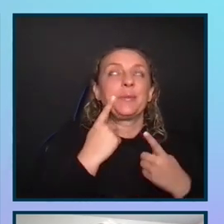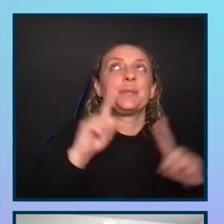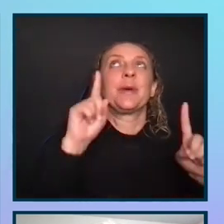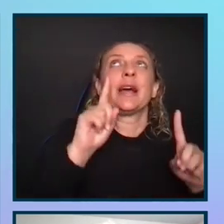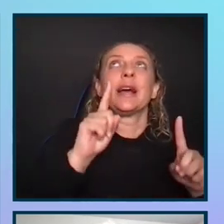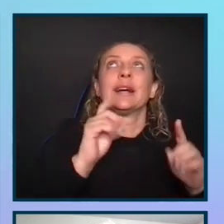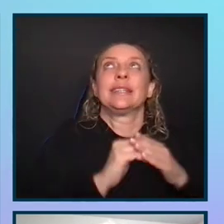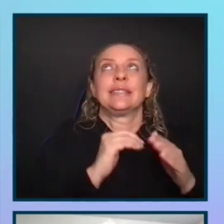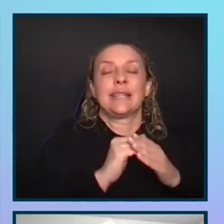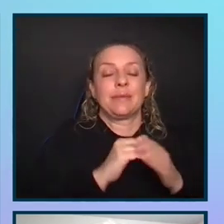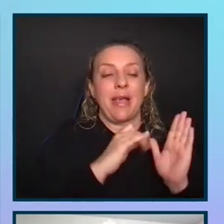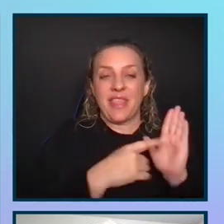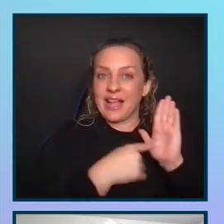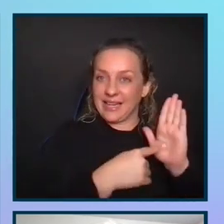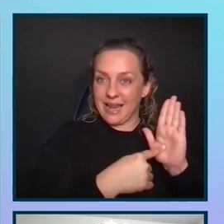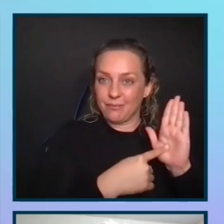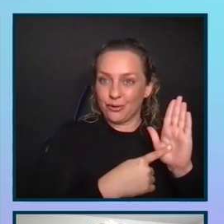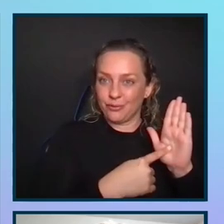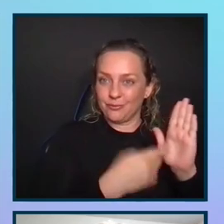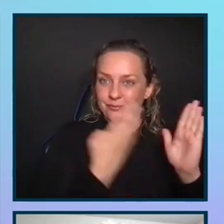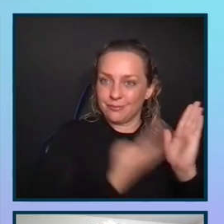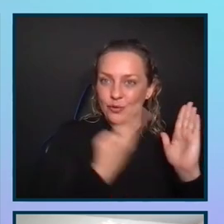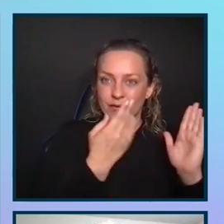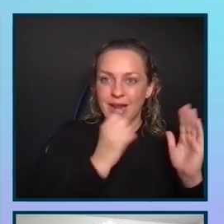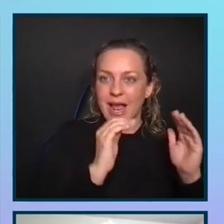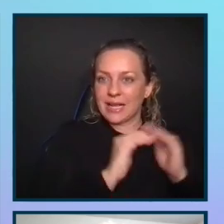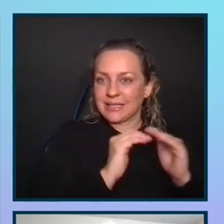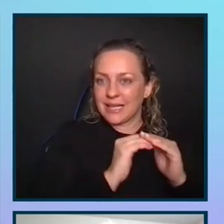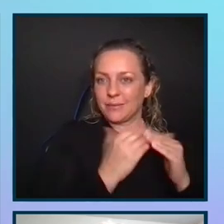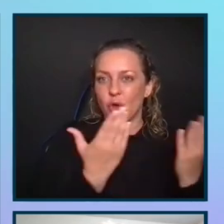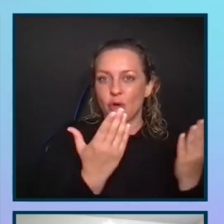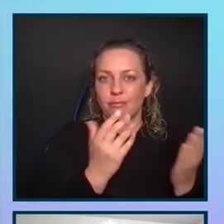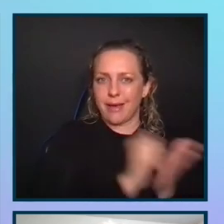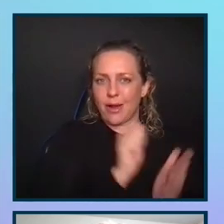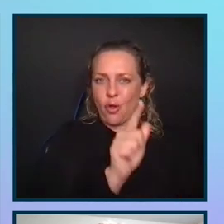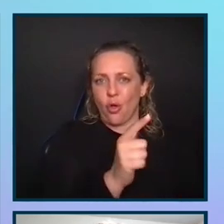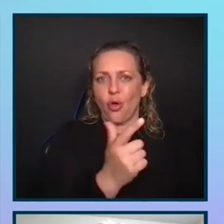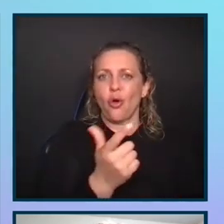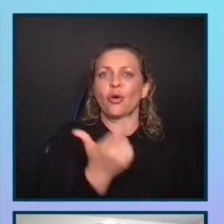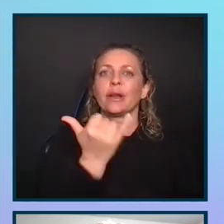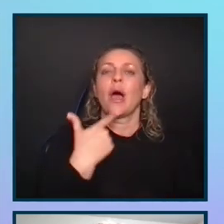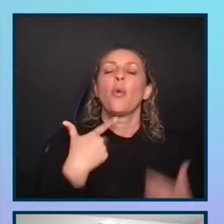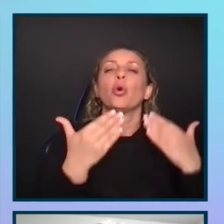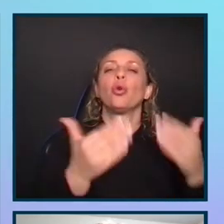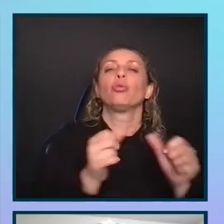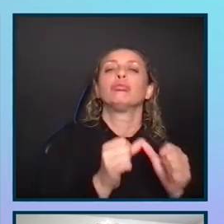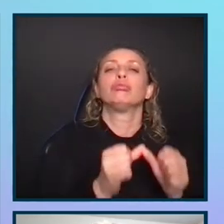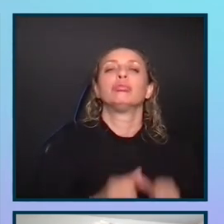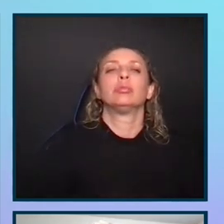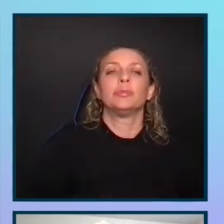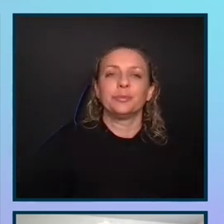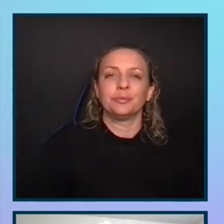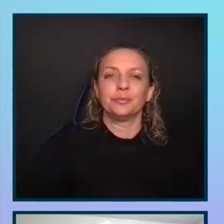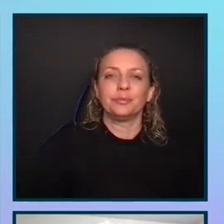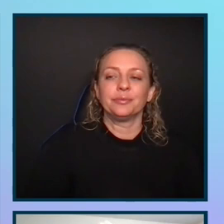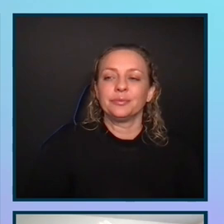that demo, we saw how it did not make it accessible at all. Let's go ahead and continue.